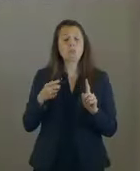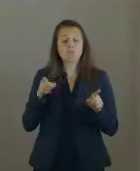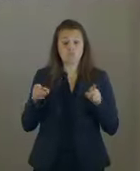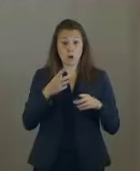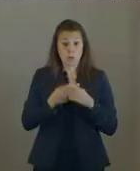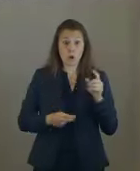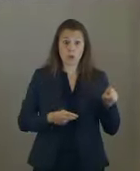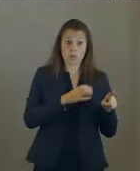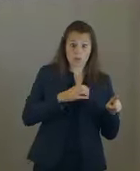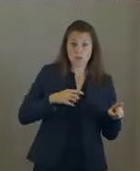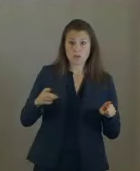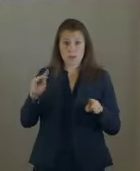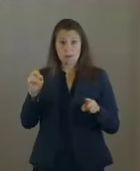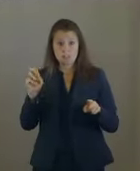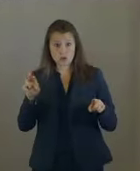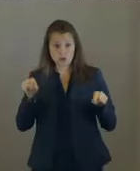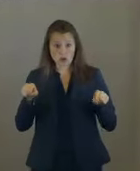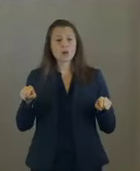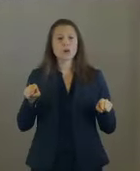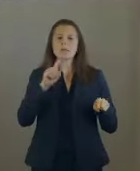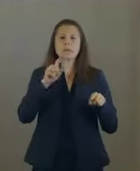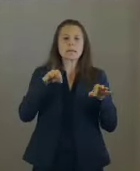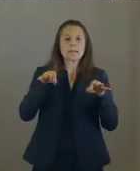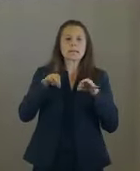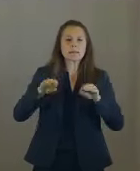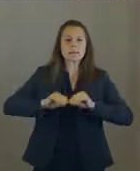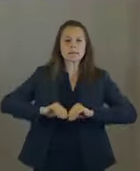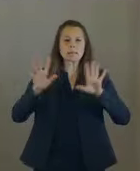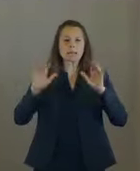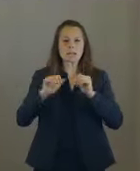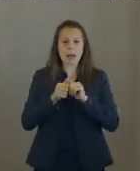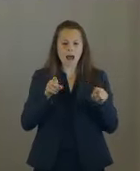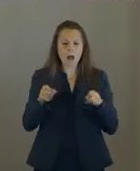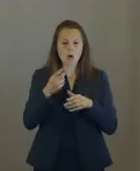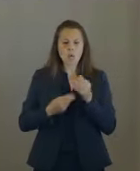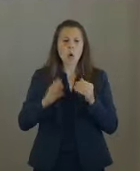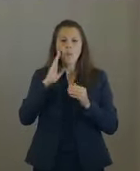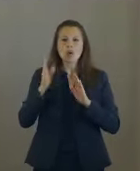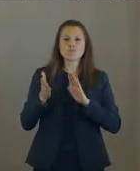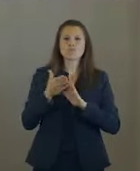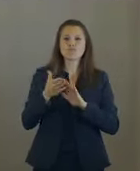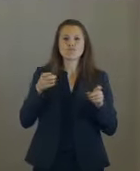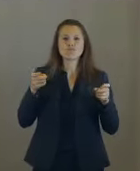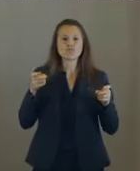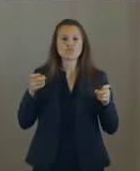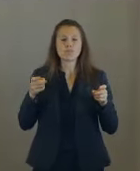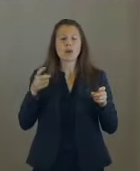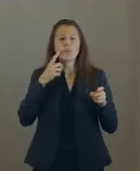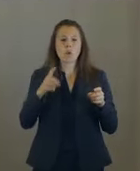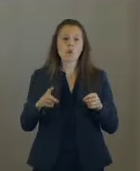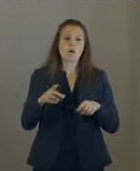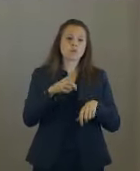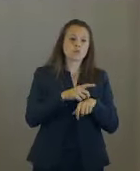and the Commission, and it sets forth how the Commission and the Department will operate in terms of the duties